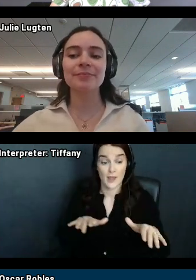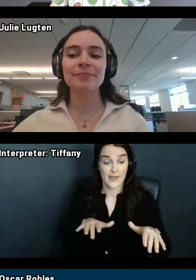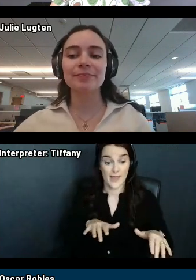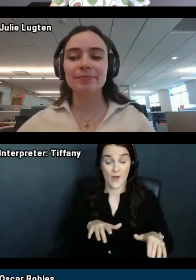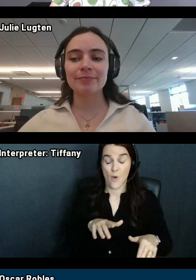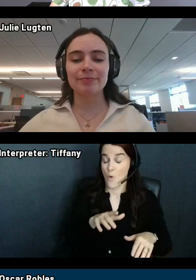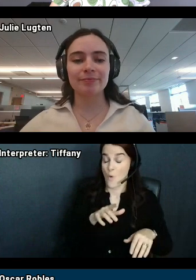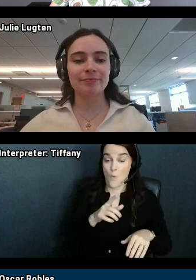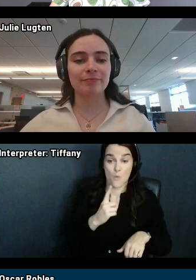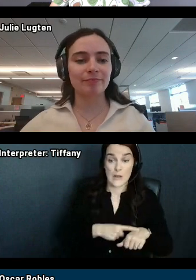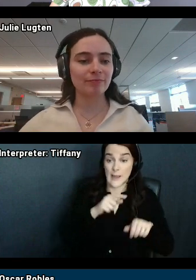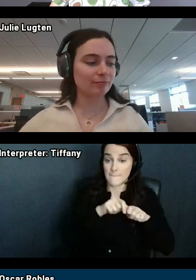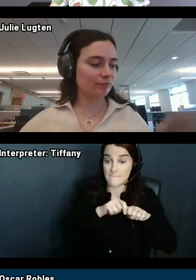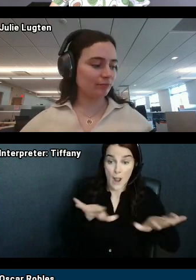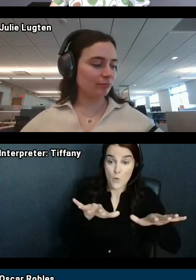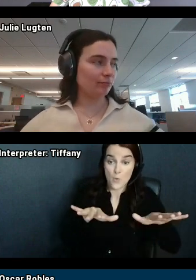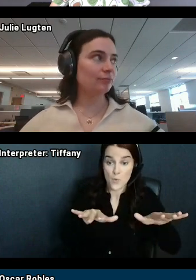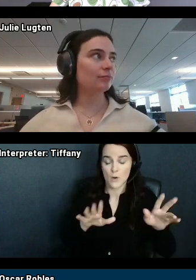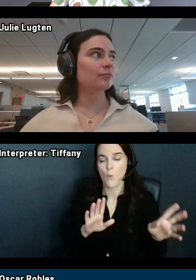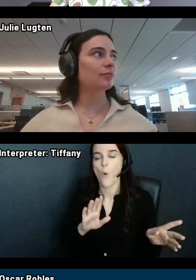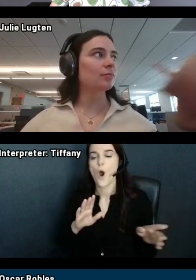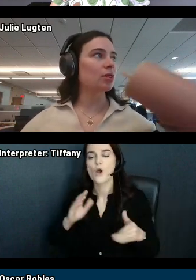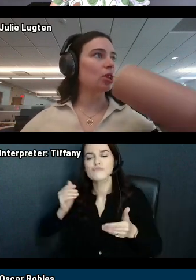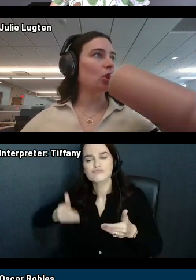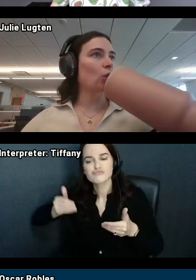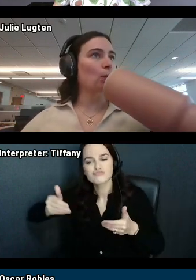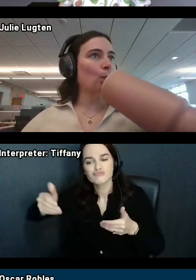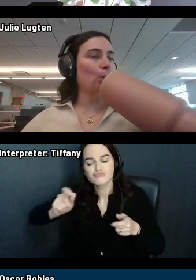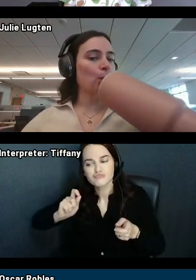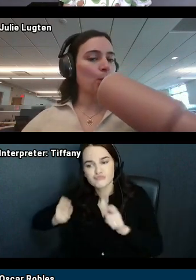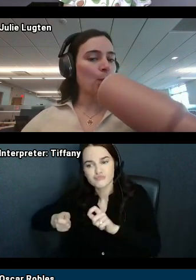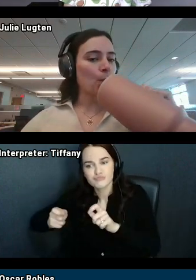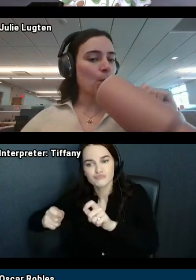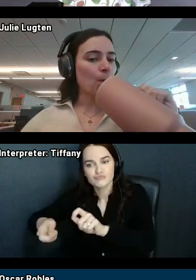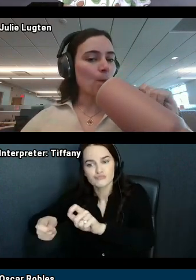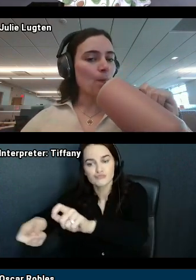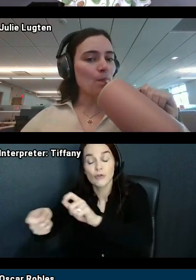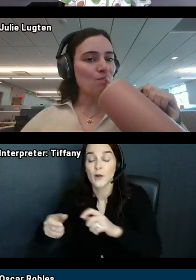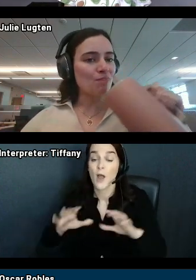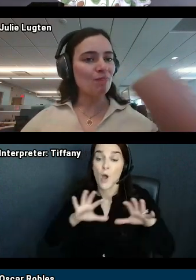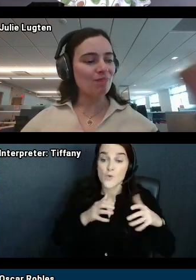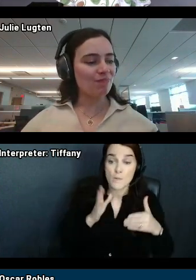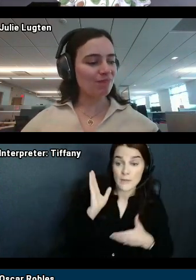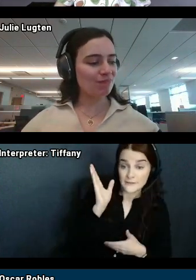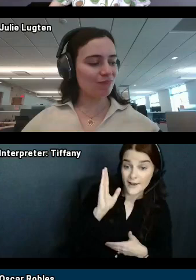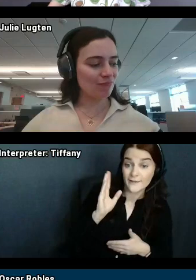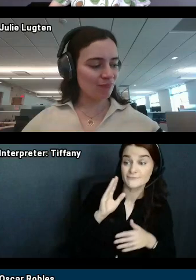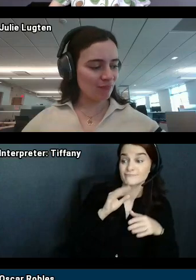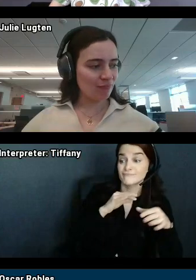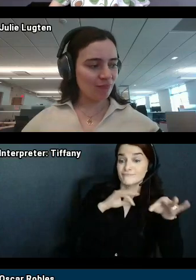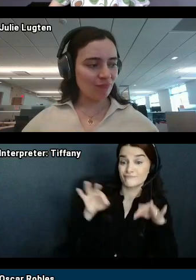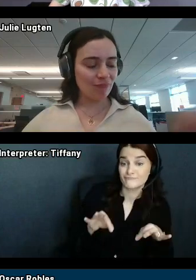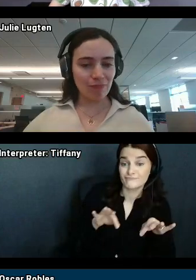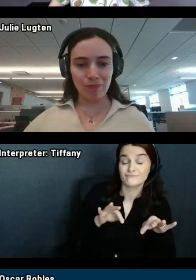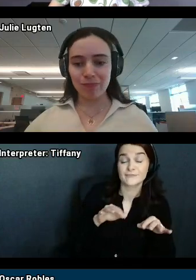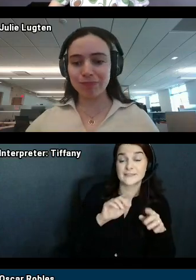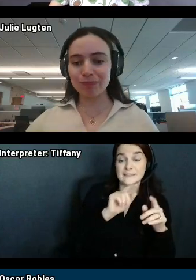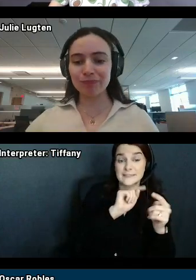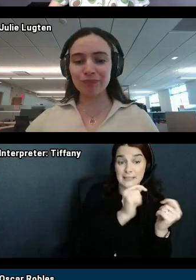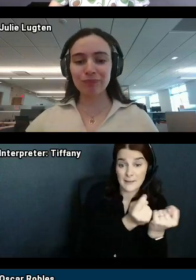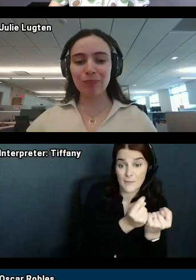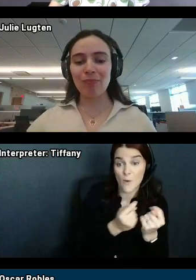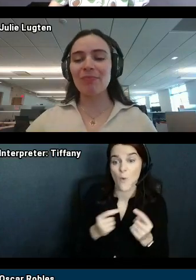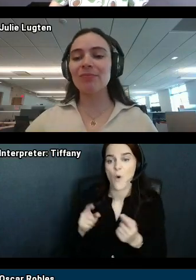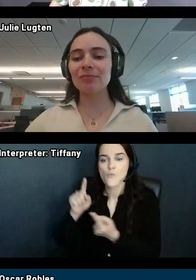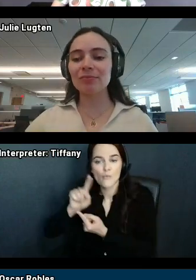Are you going to do a group presentation to tell your team about this? Are you going to do one-on-one training? Or are you going to start with your